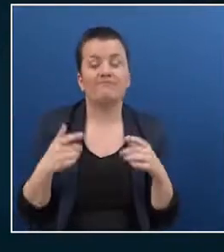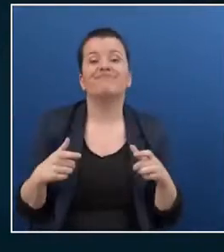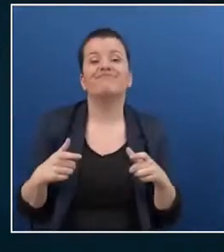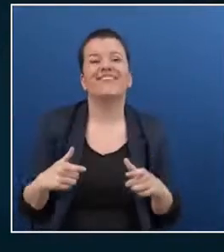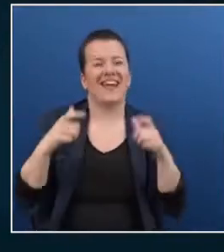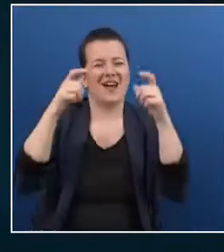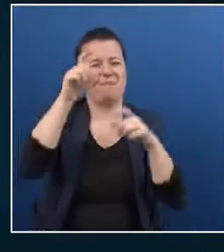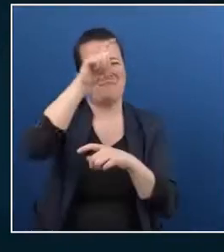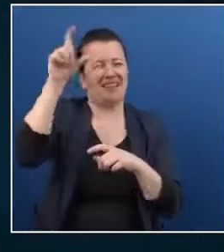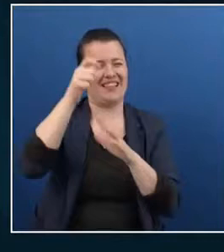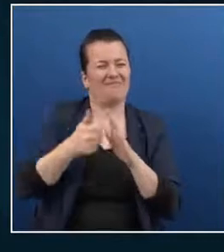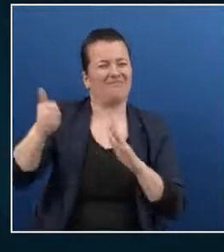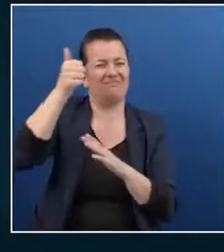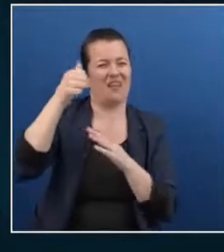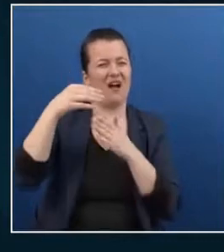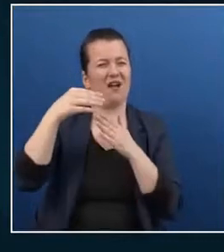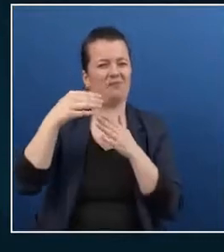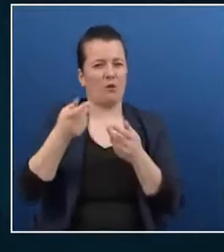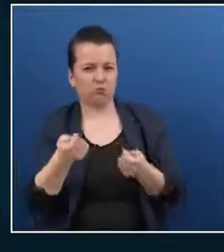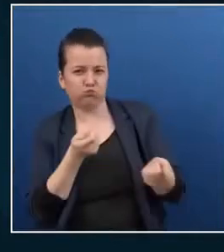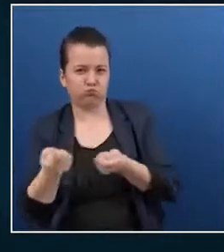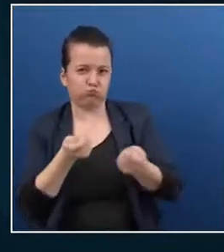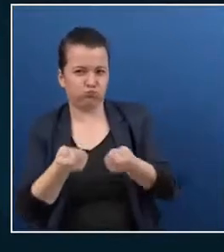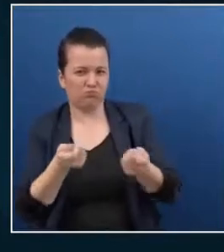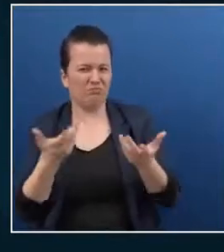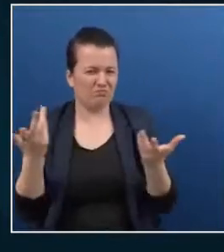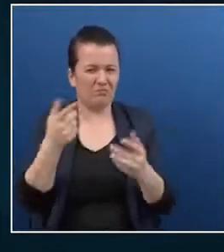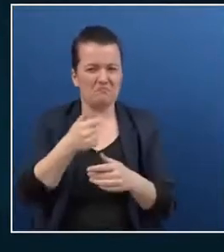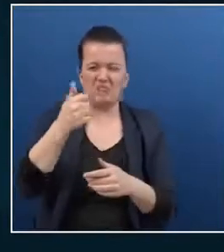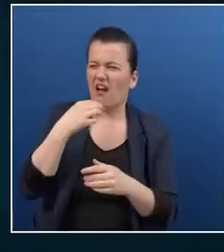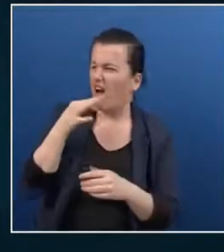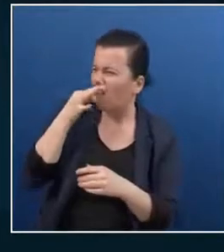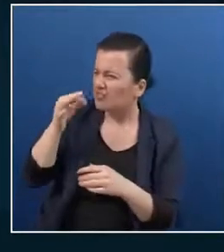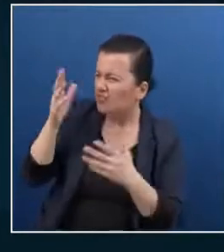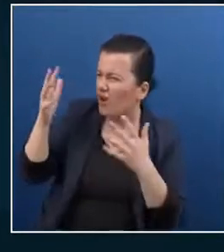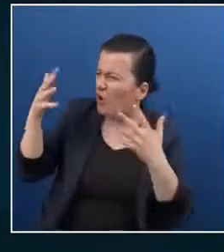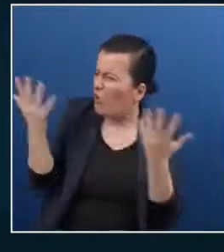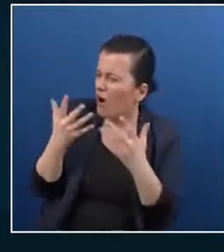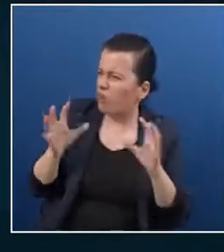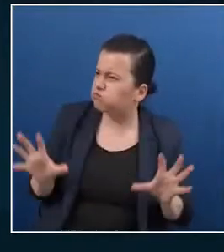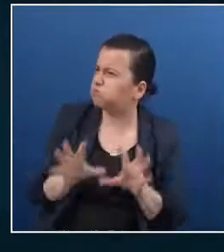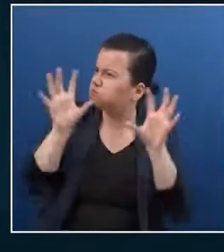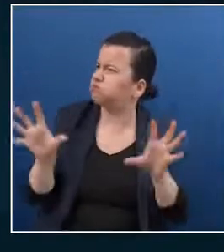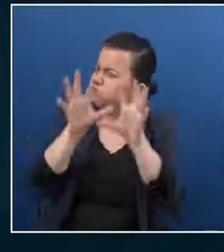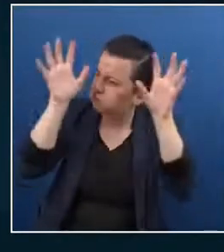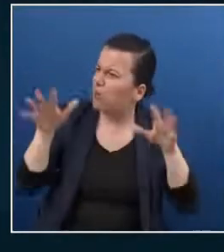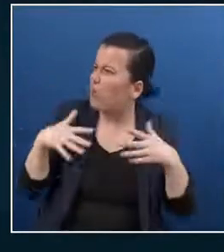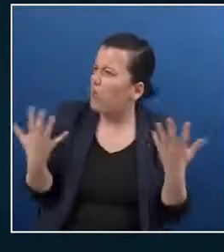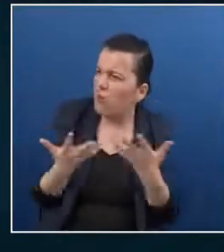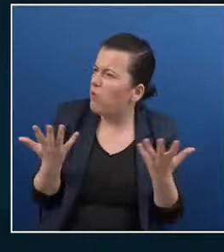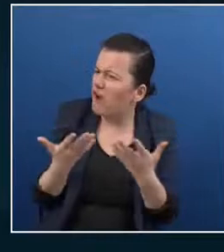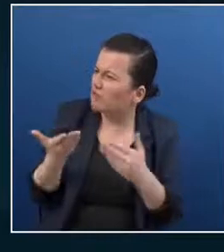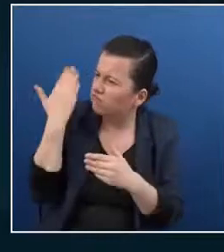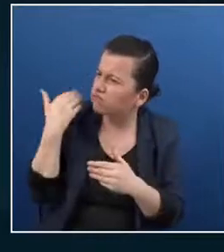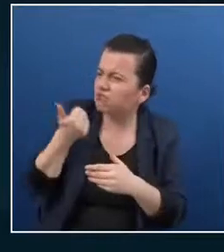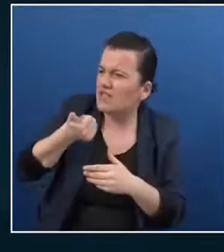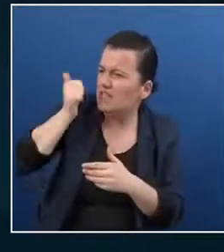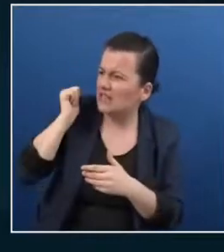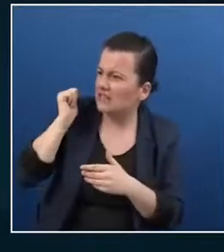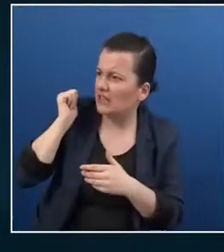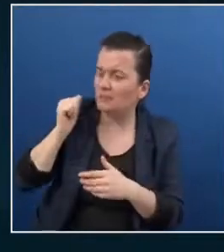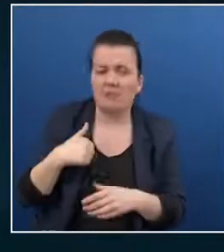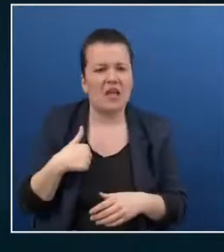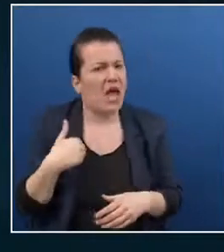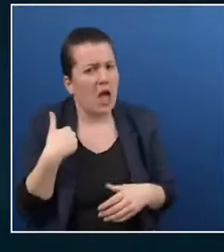said, hey, what was that about? Because I've never seen so much smoke. And he said, I don't know